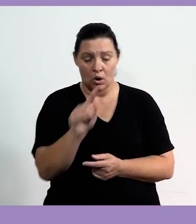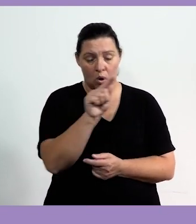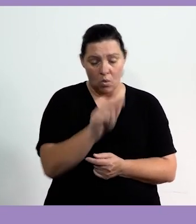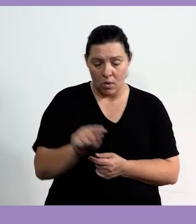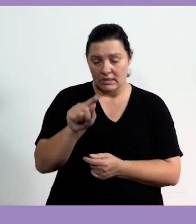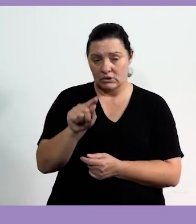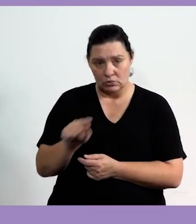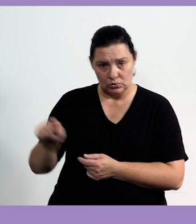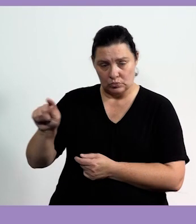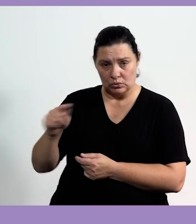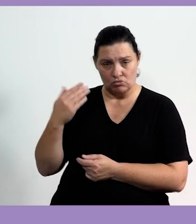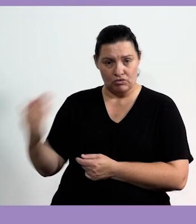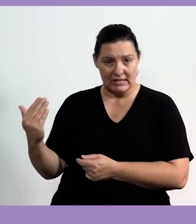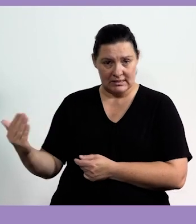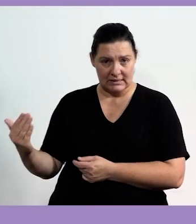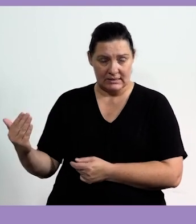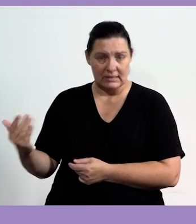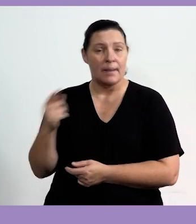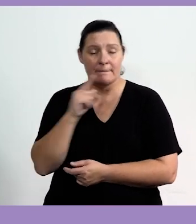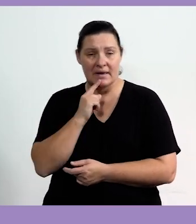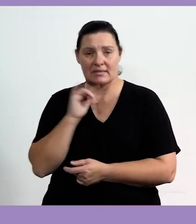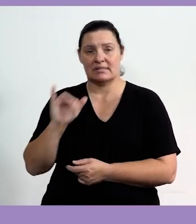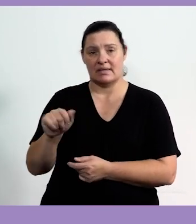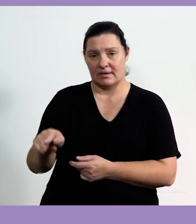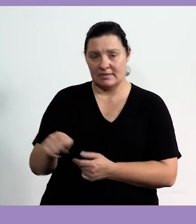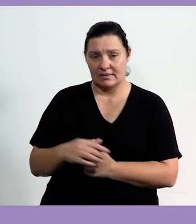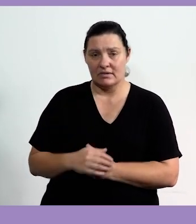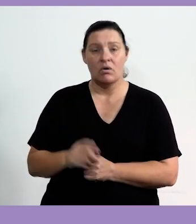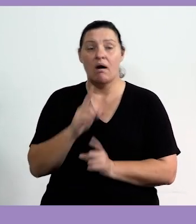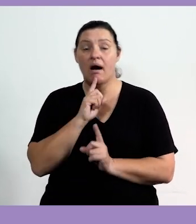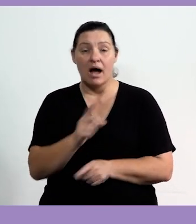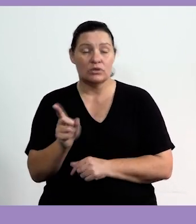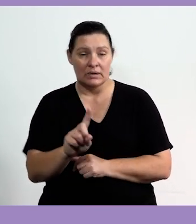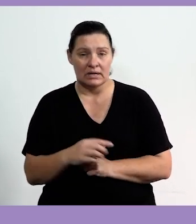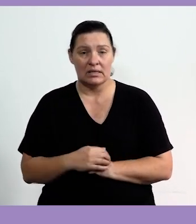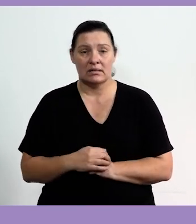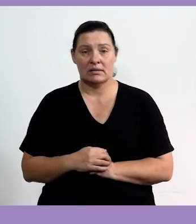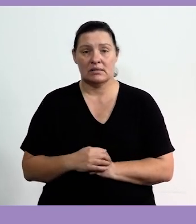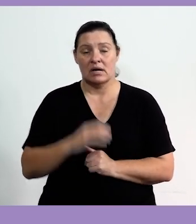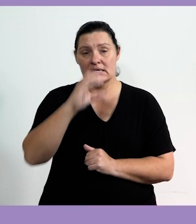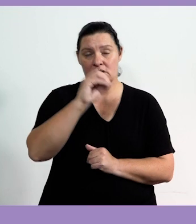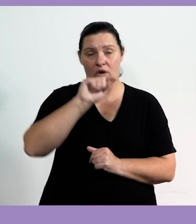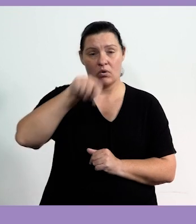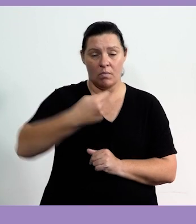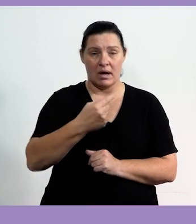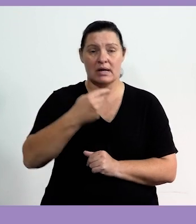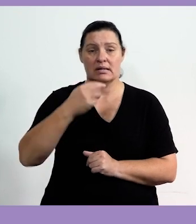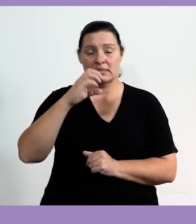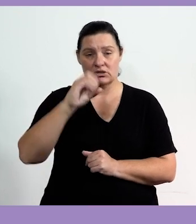going to shift 2 spaces to the right, and that is where it is going to be. So our answer is going to